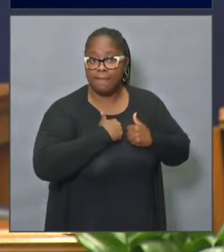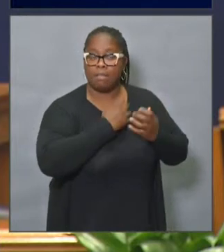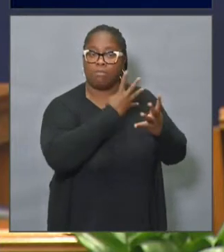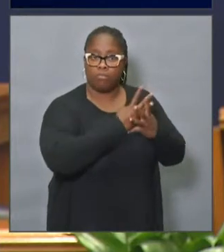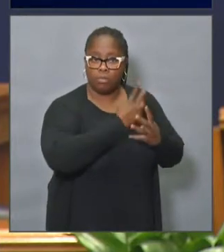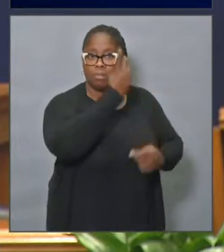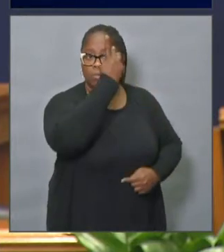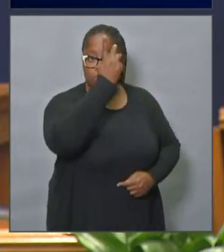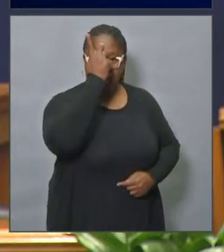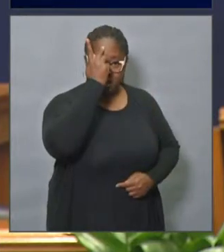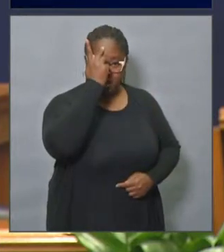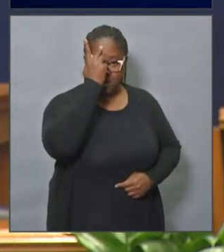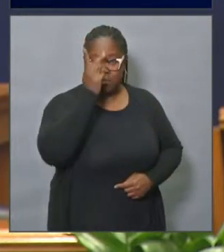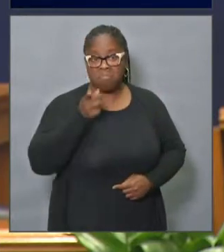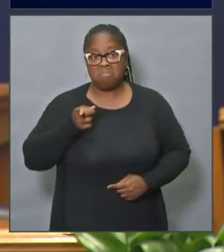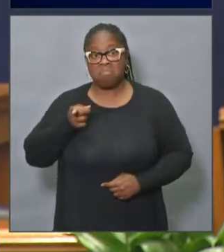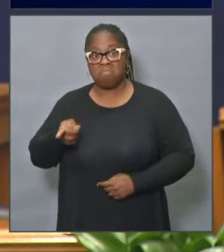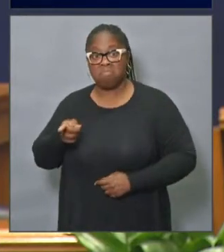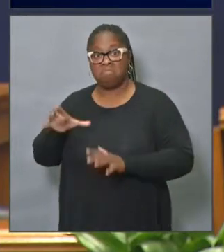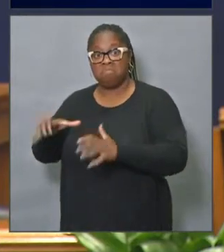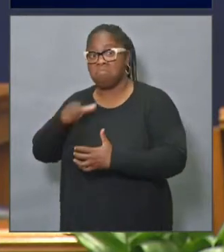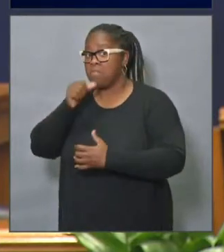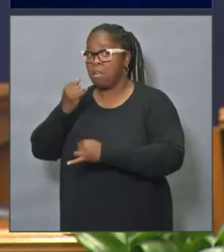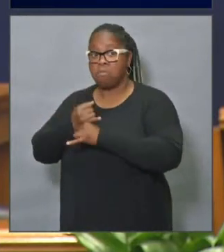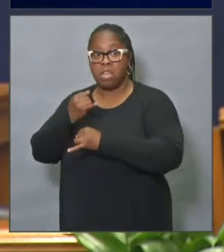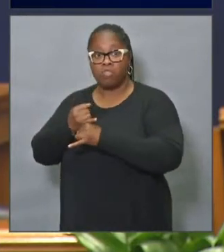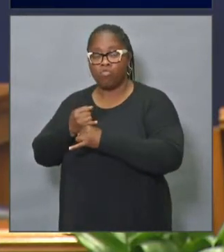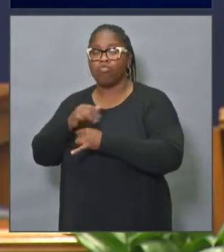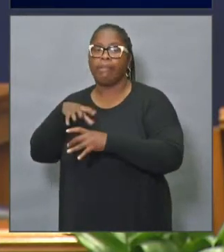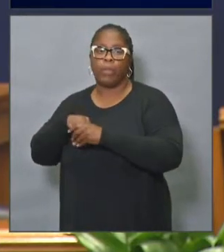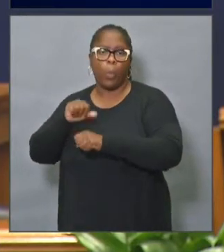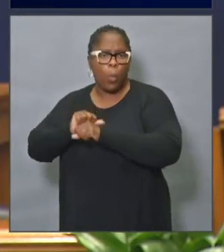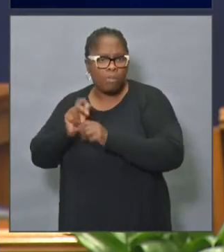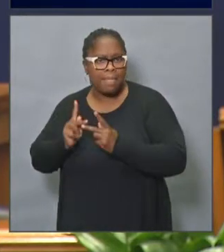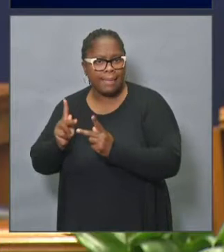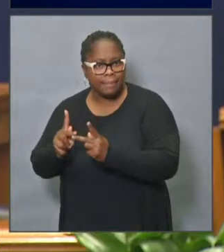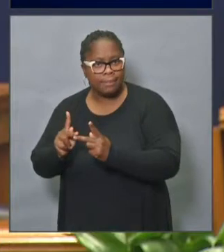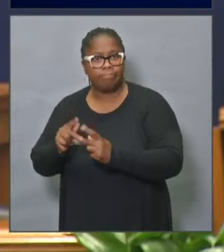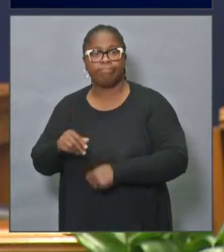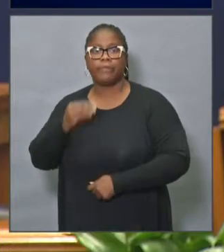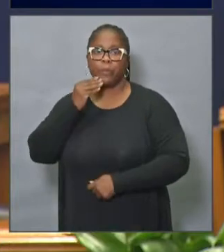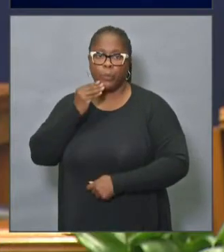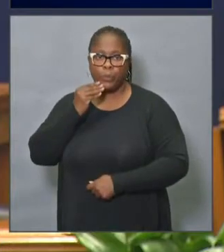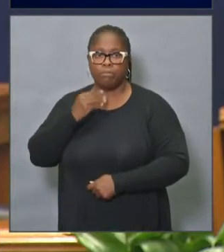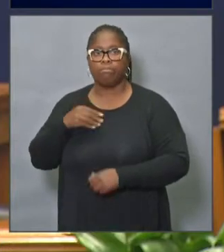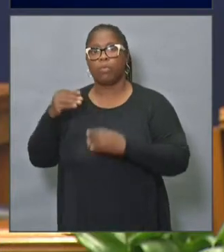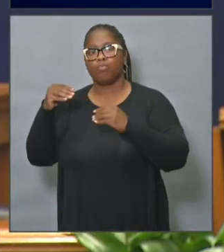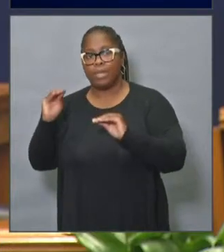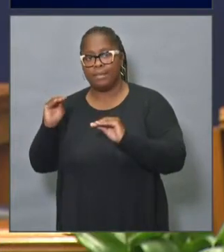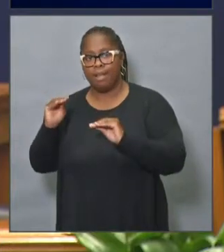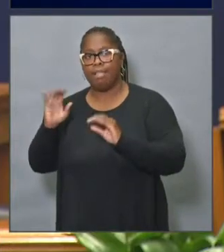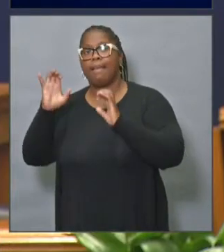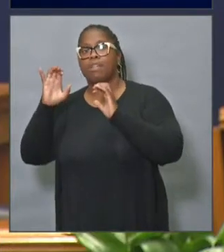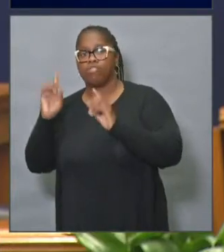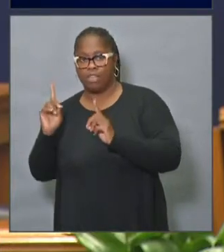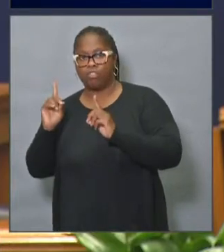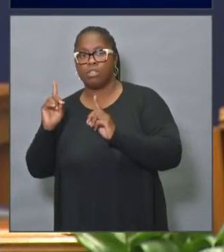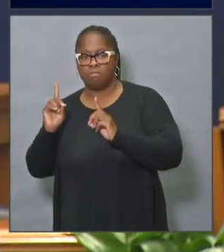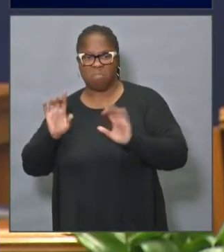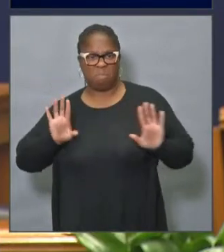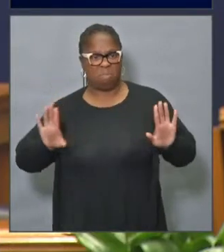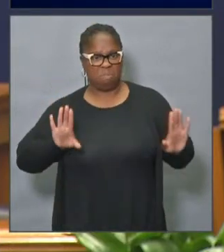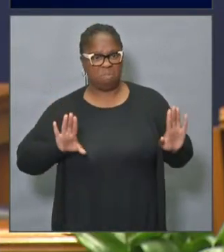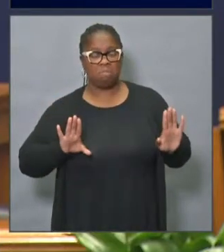correctional facilities. Non-residential settings include workplaces, food and retail, and educational settings. And